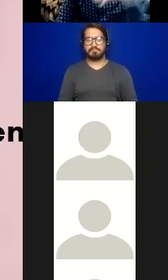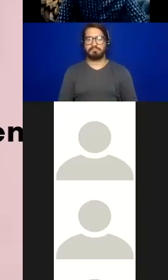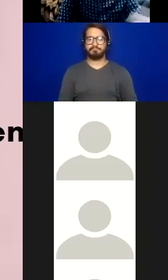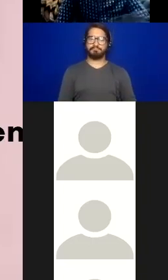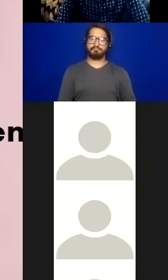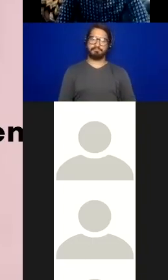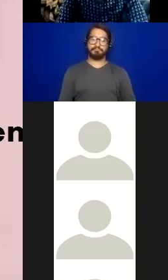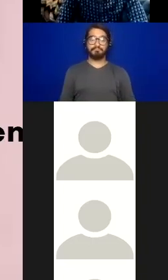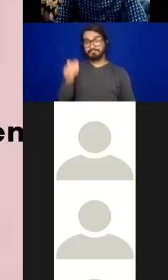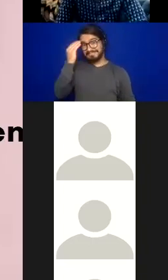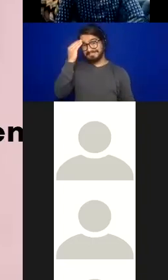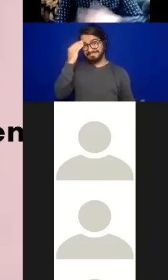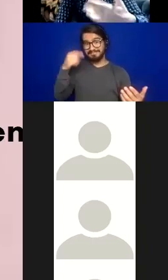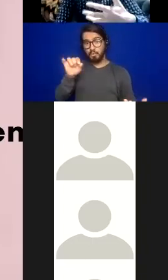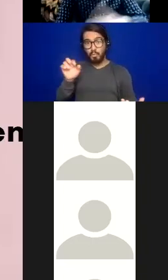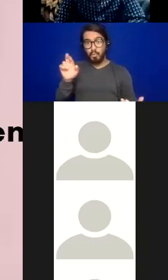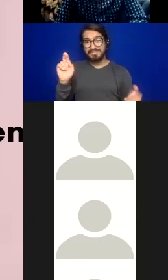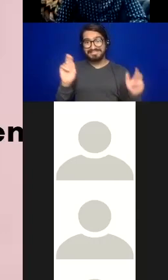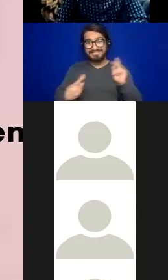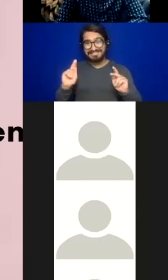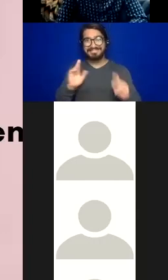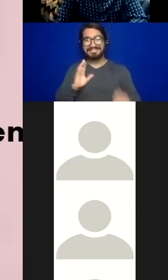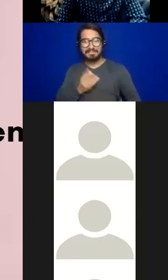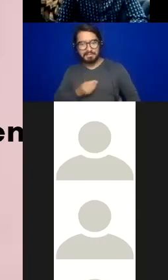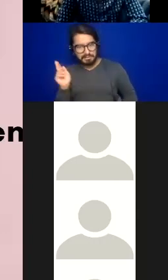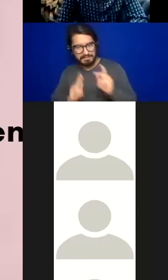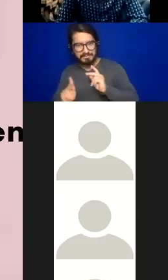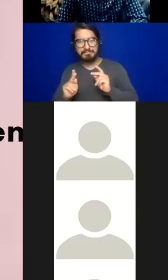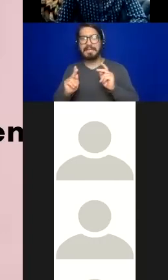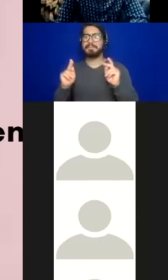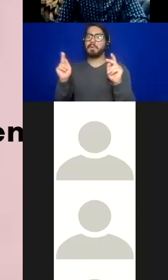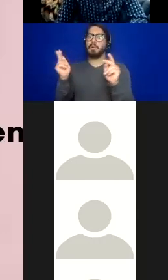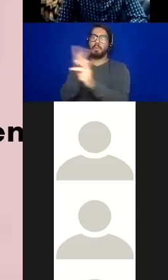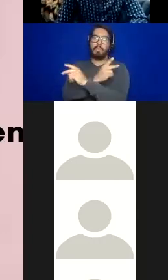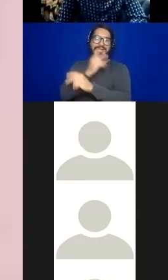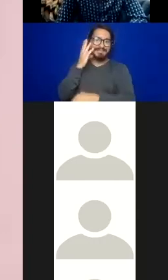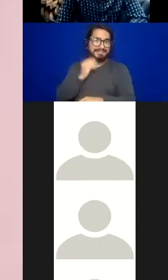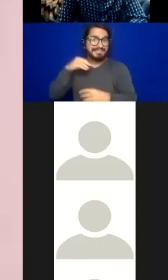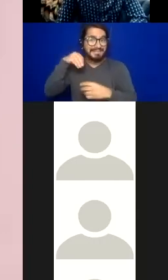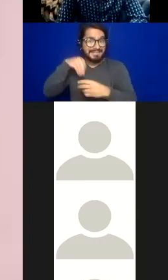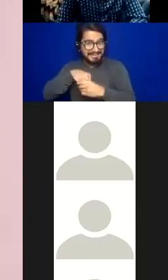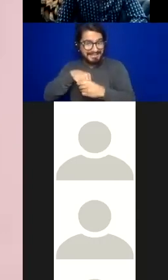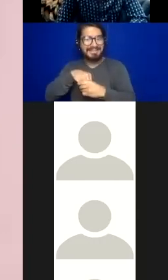So we know that queer folks and trans folks have worse experiences in psychiatric